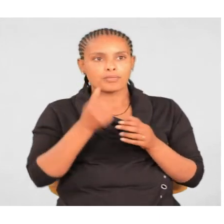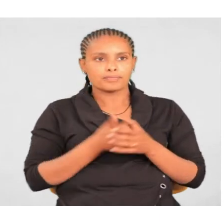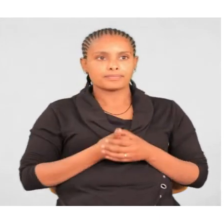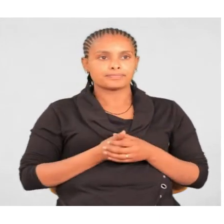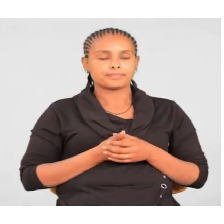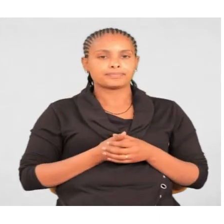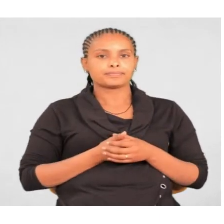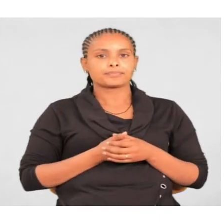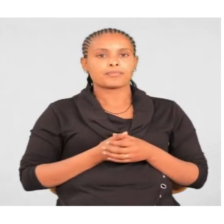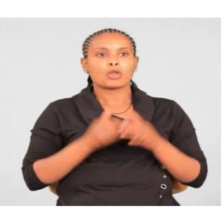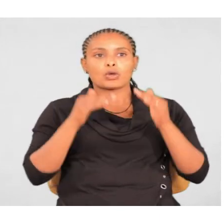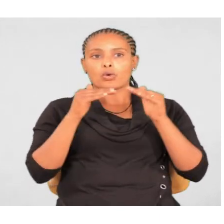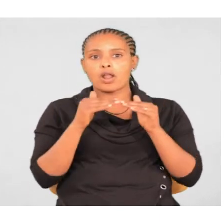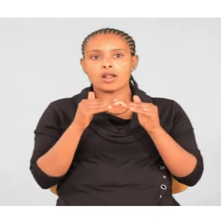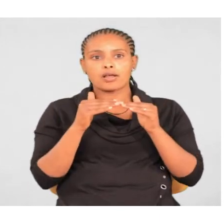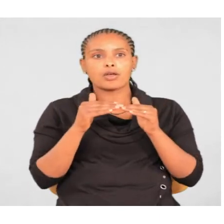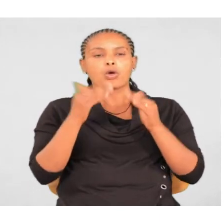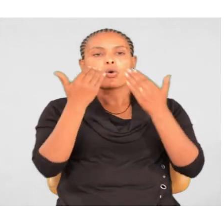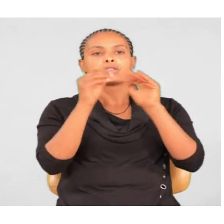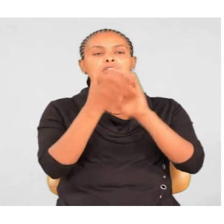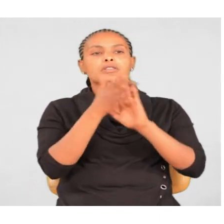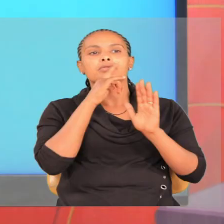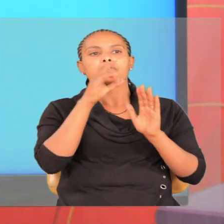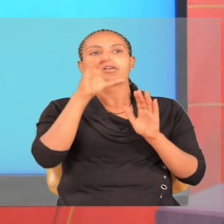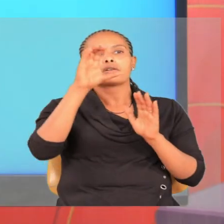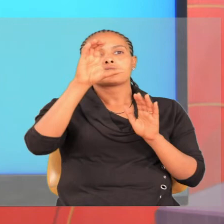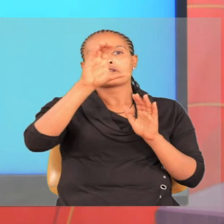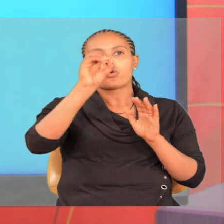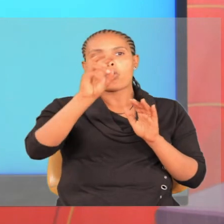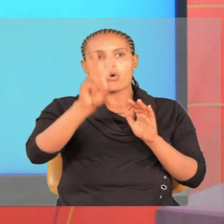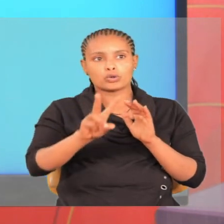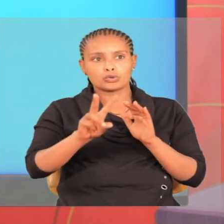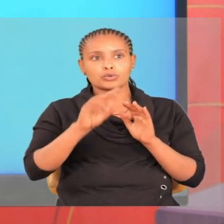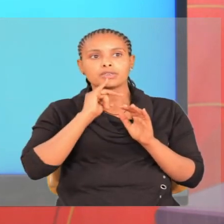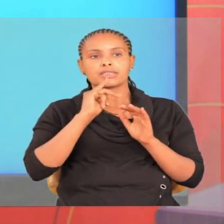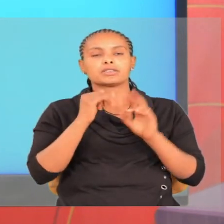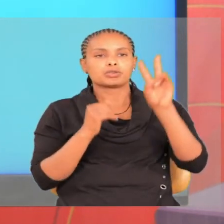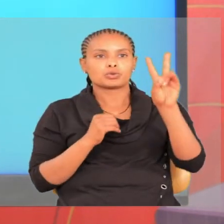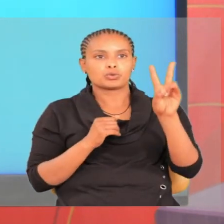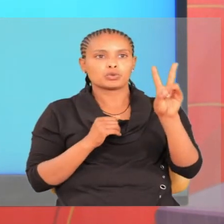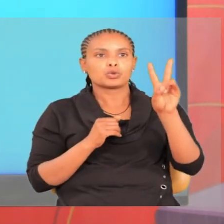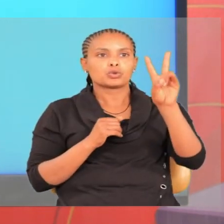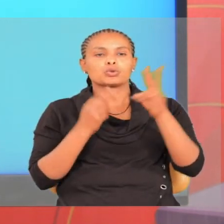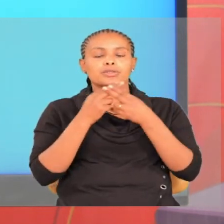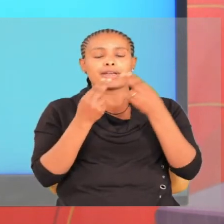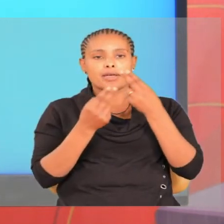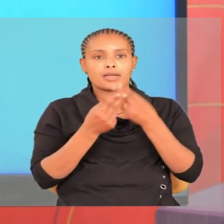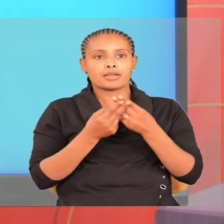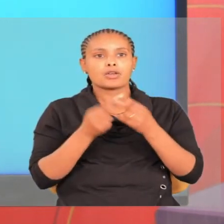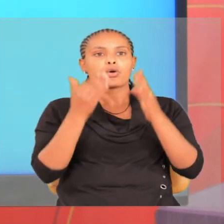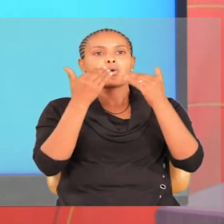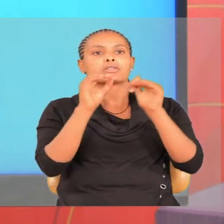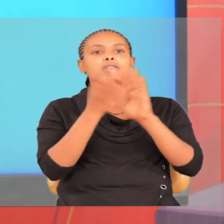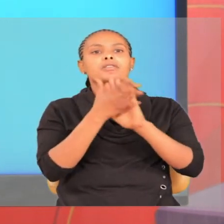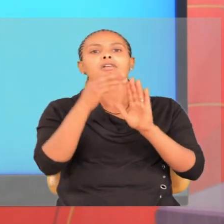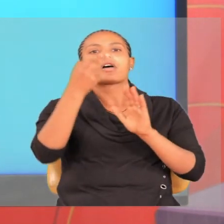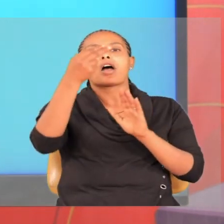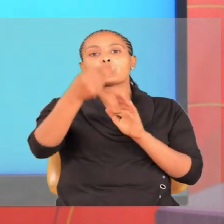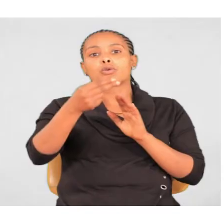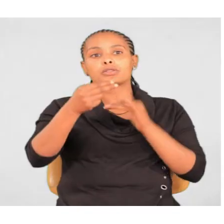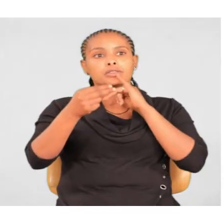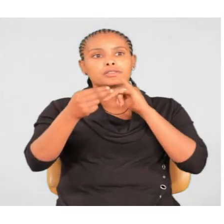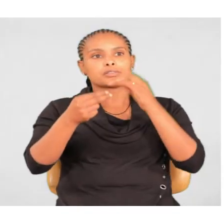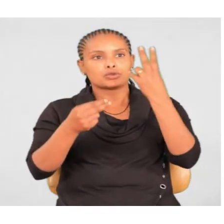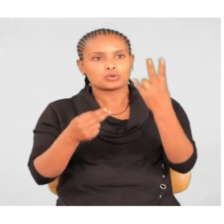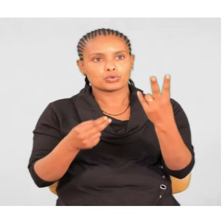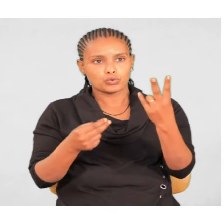H2O, equal concentration of carbon dioxide is 2 times concentration of hydrogen